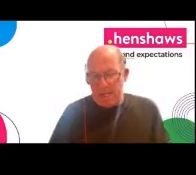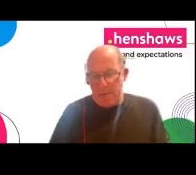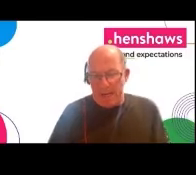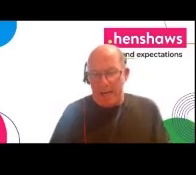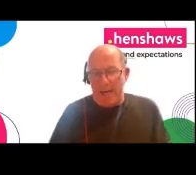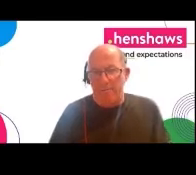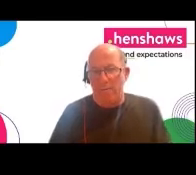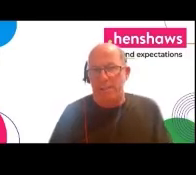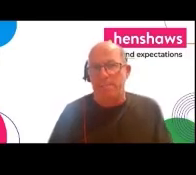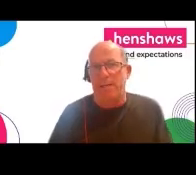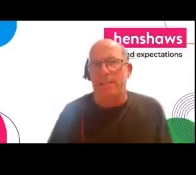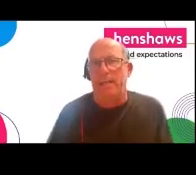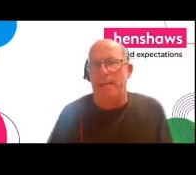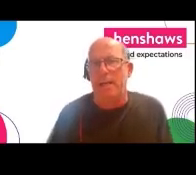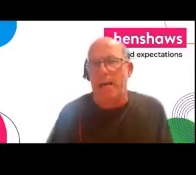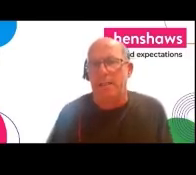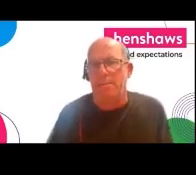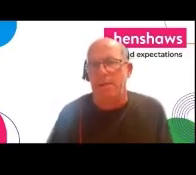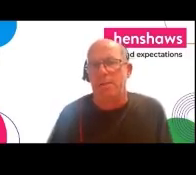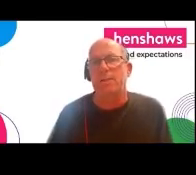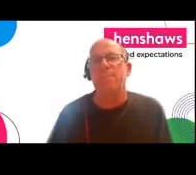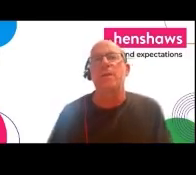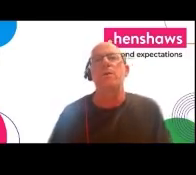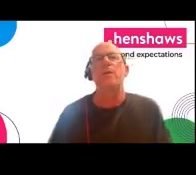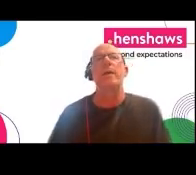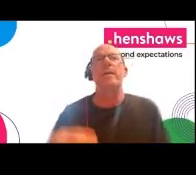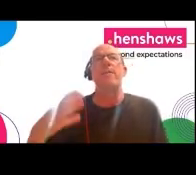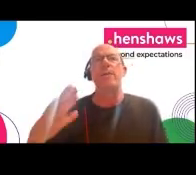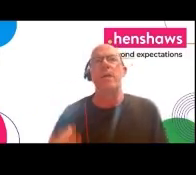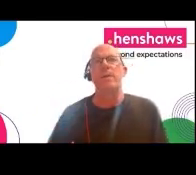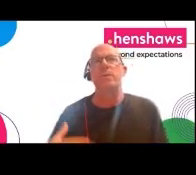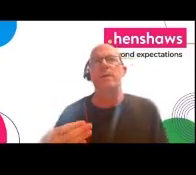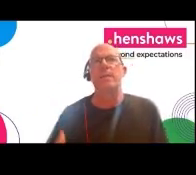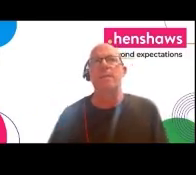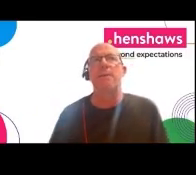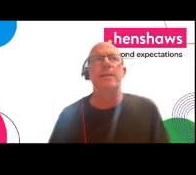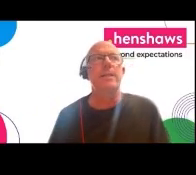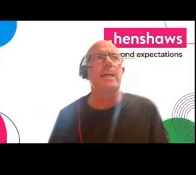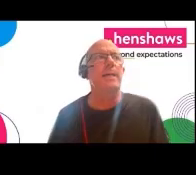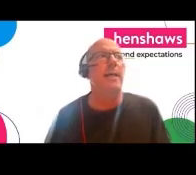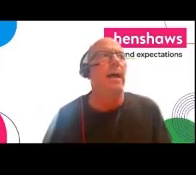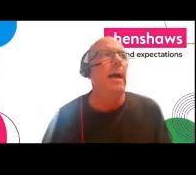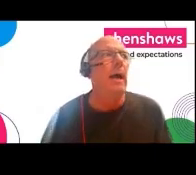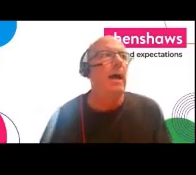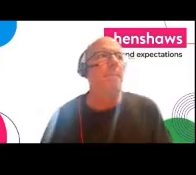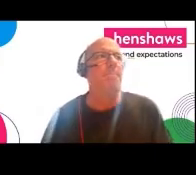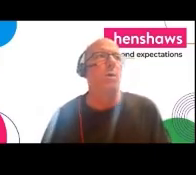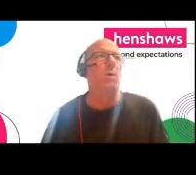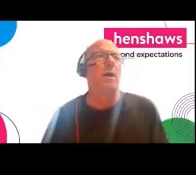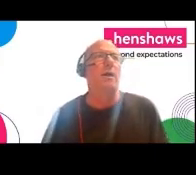On my menu here, I've got visibility enhancements. Okay, if you go into accessibility,